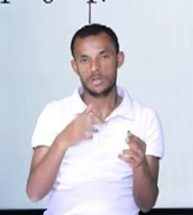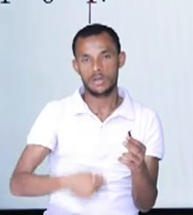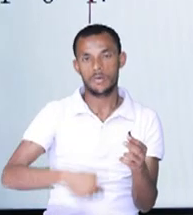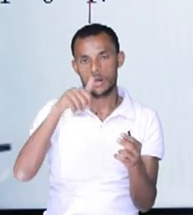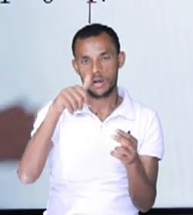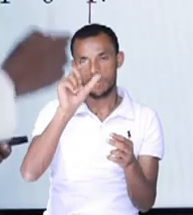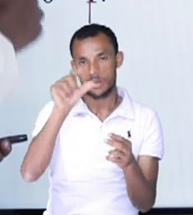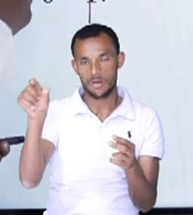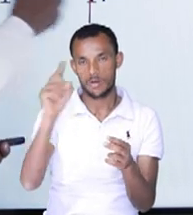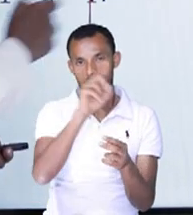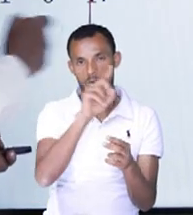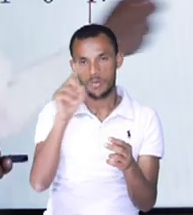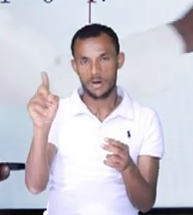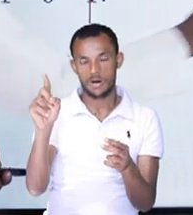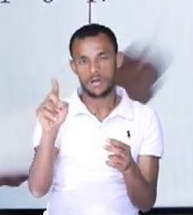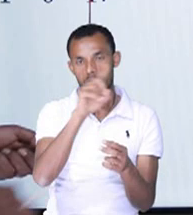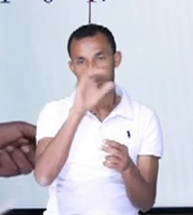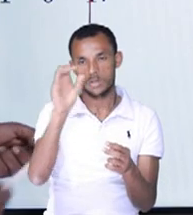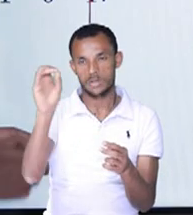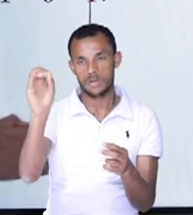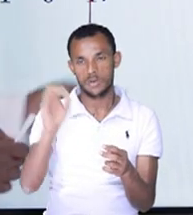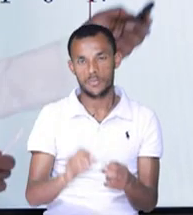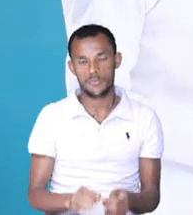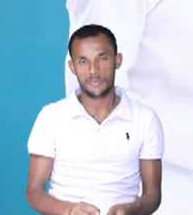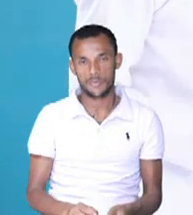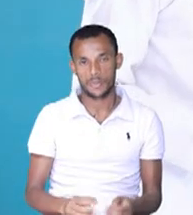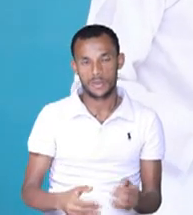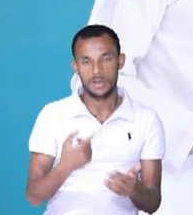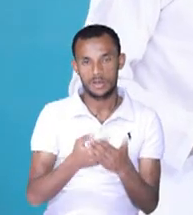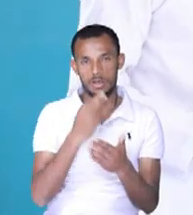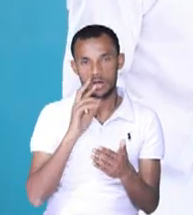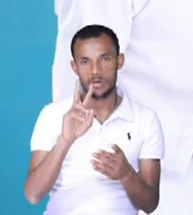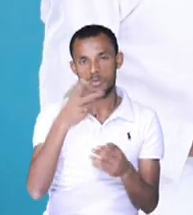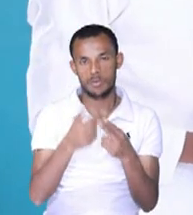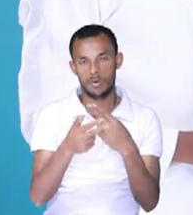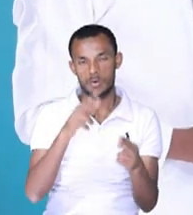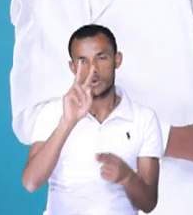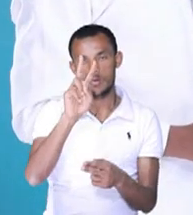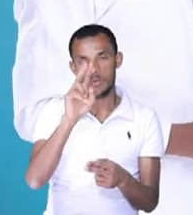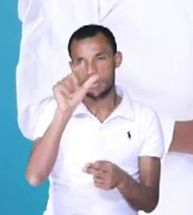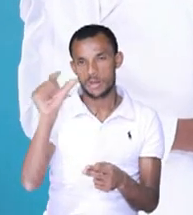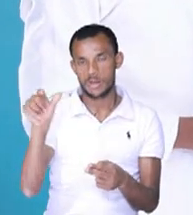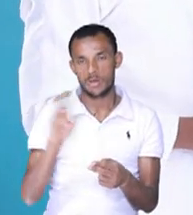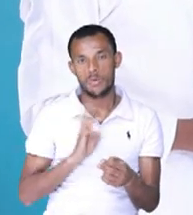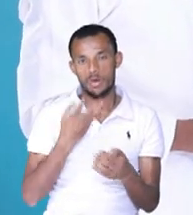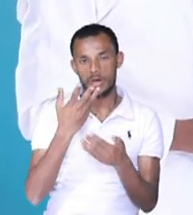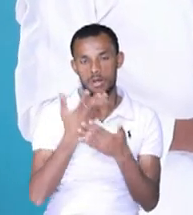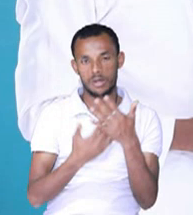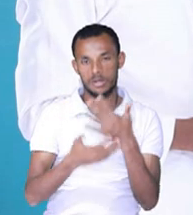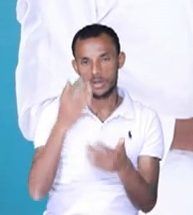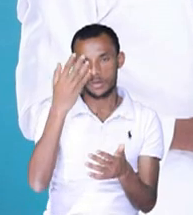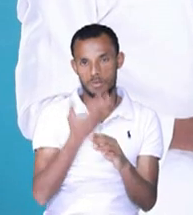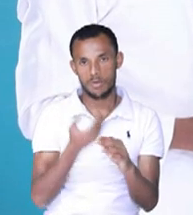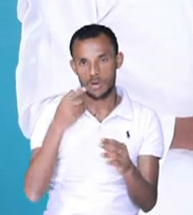minor matrix, 1, 1, 1, 0 it will be. Then these are 2 by 2 matrices, what we have discussed before.